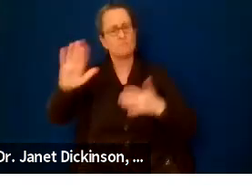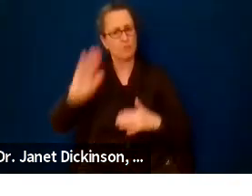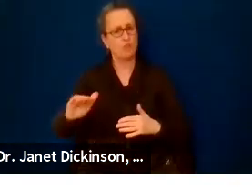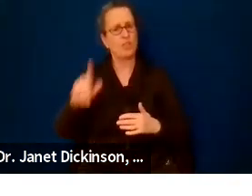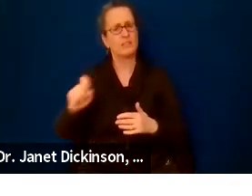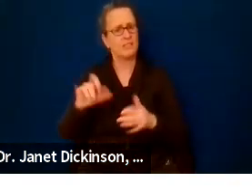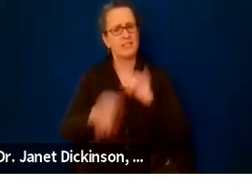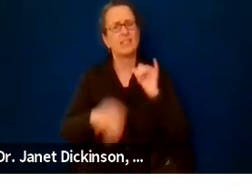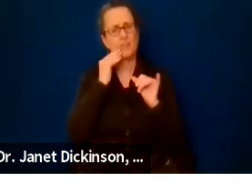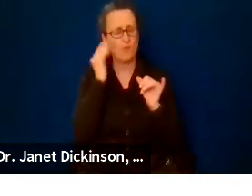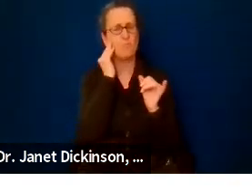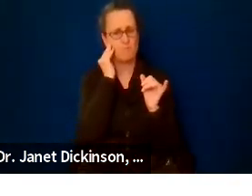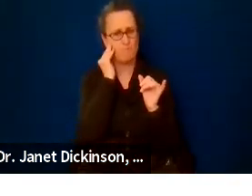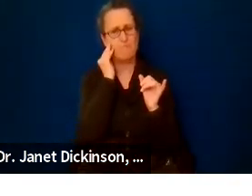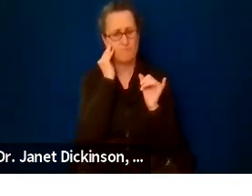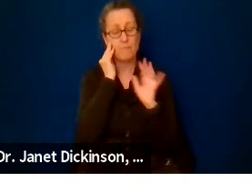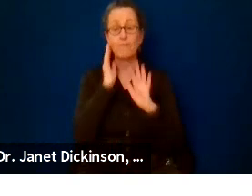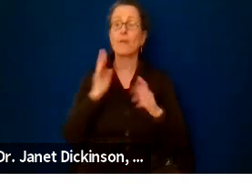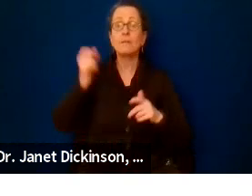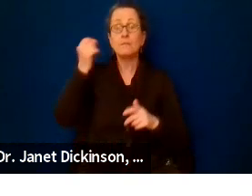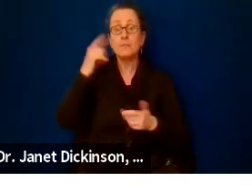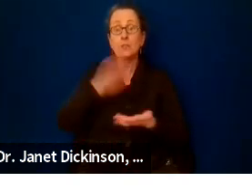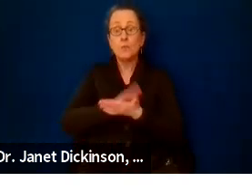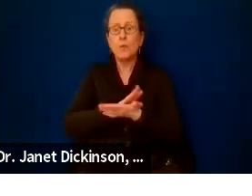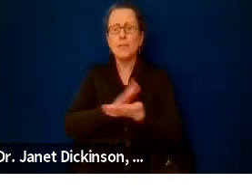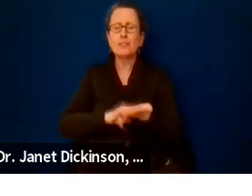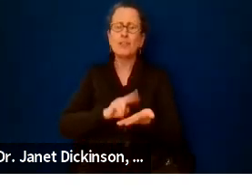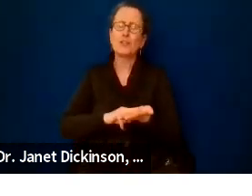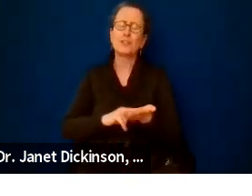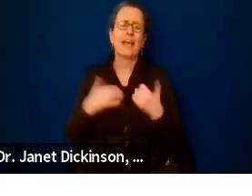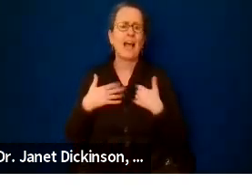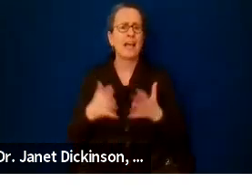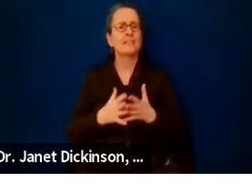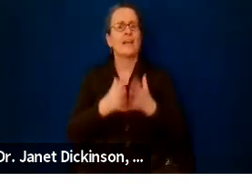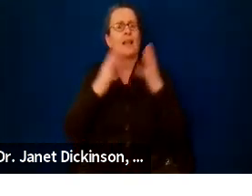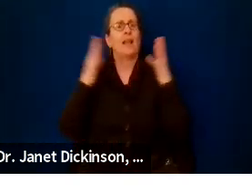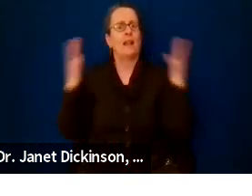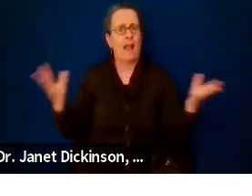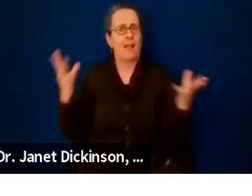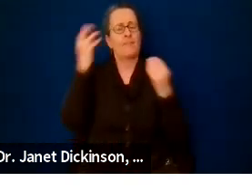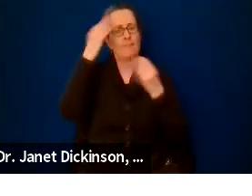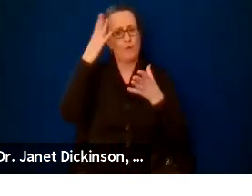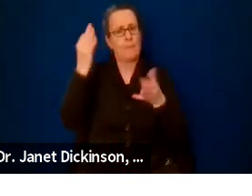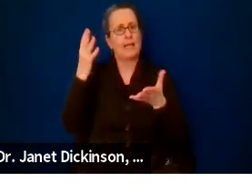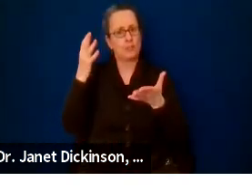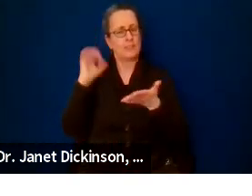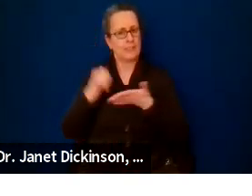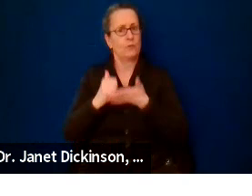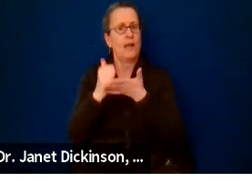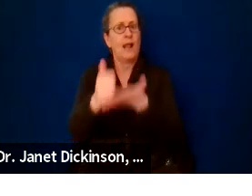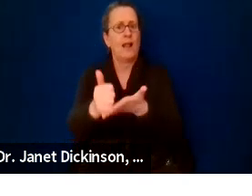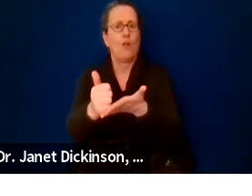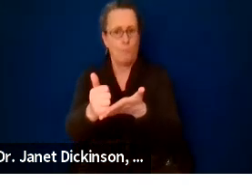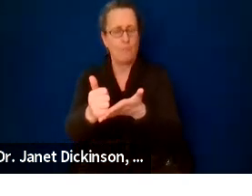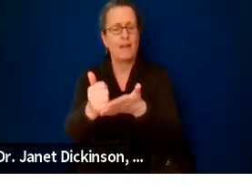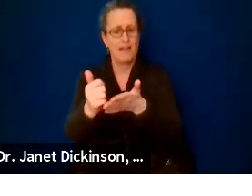put together a great deal of information to help you with some of these aspects of the return to in-person learning that I'll be